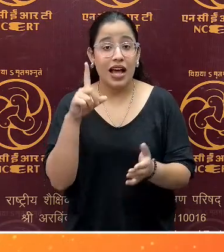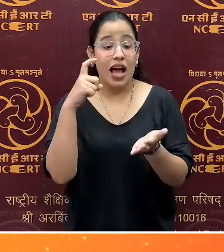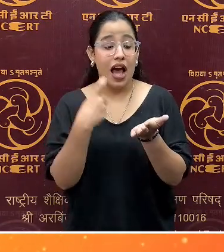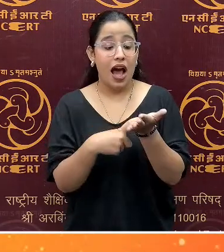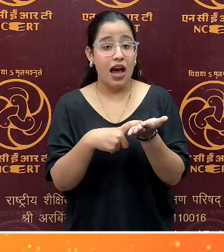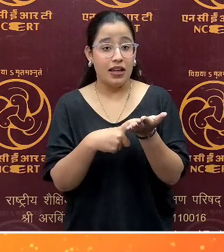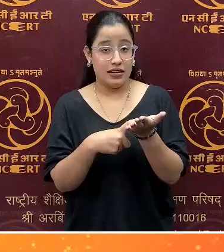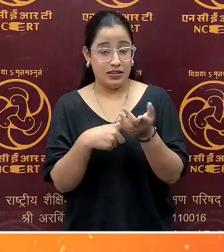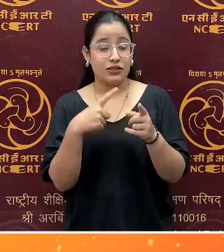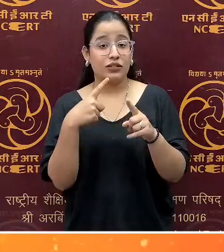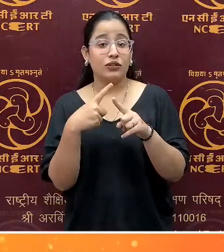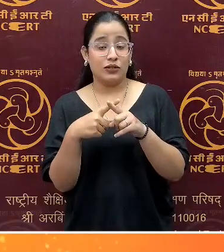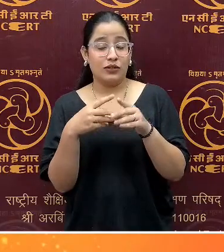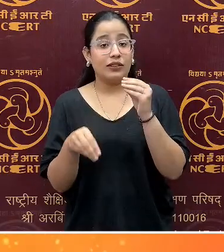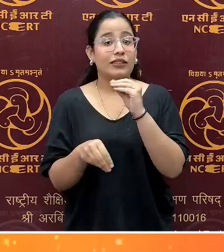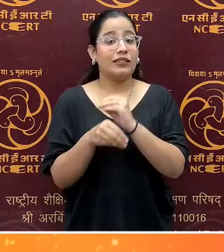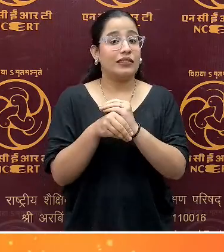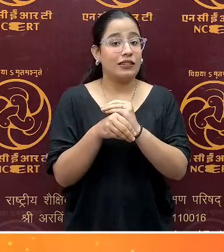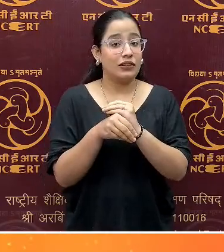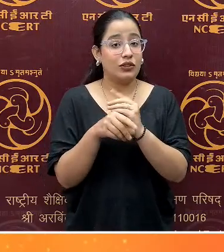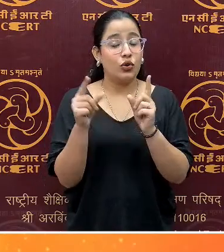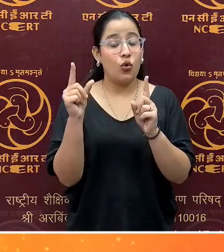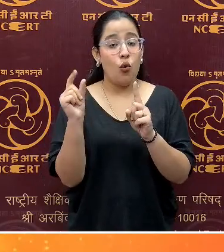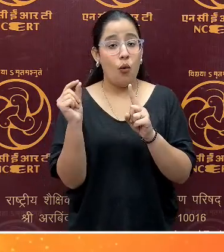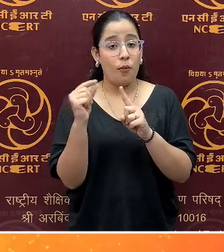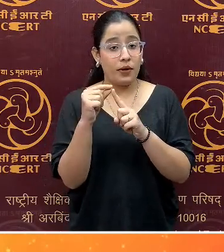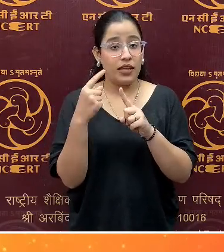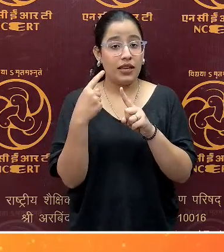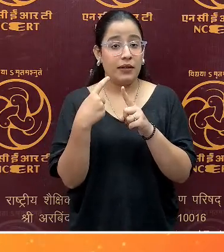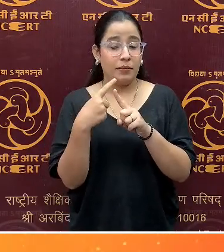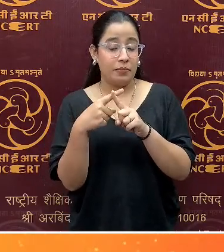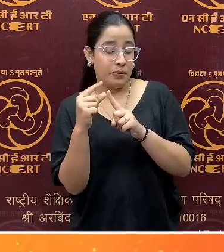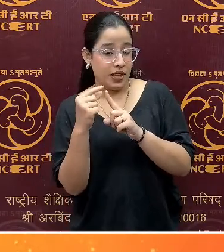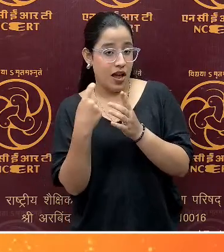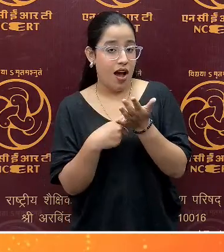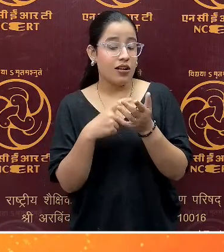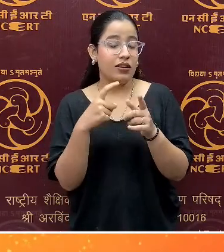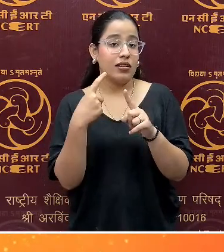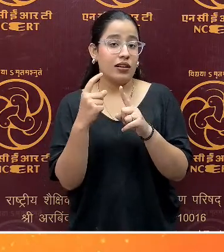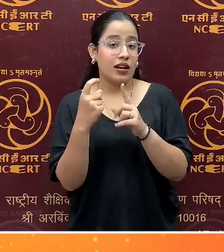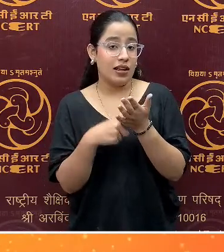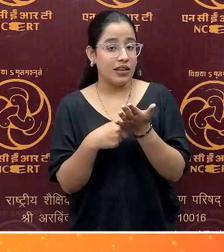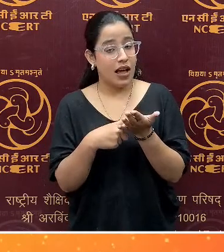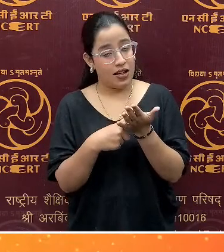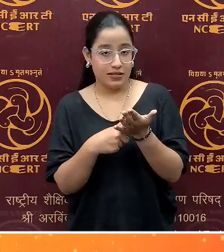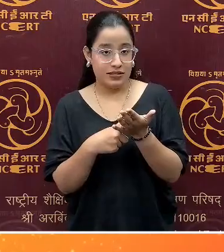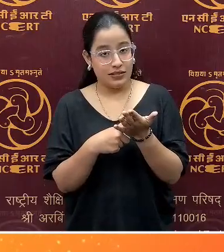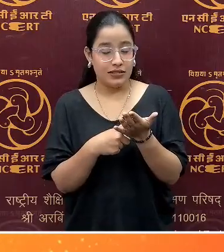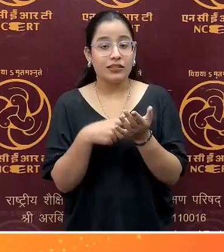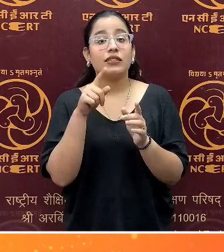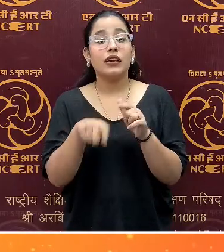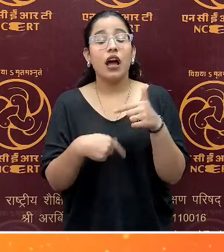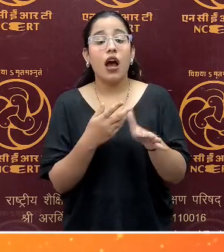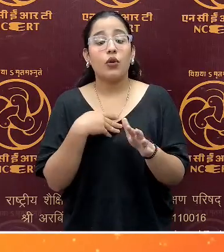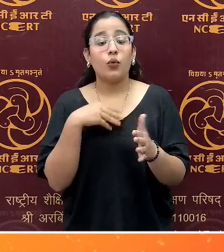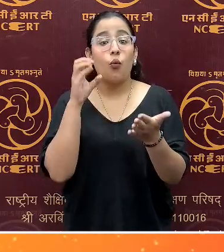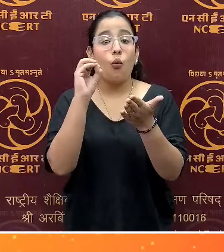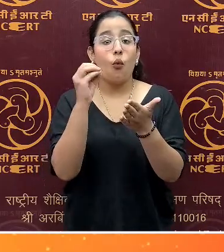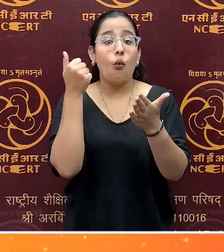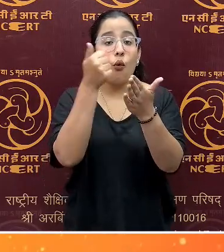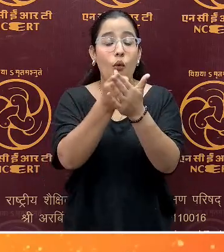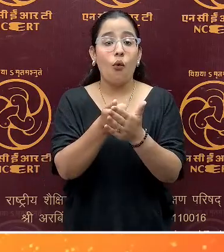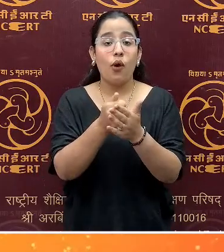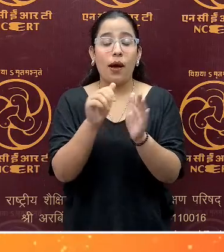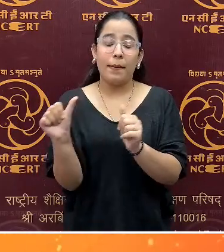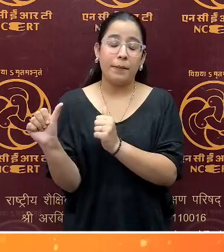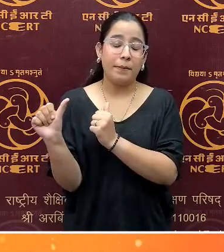O further. OP, PR, it is R. And then further back, R to O is back to